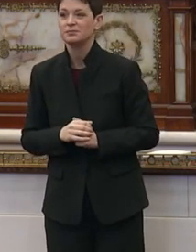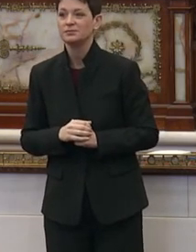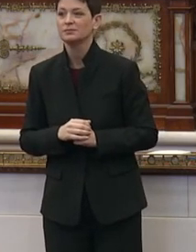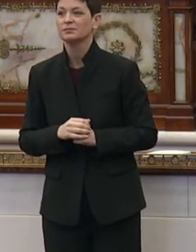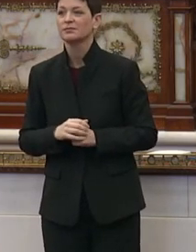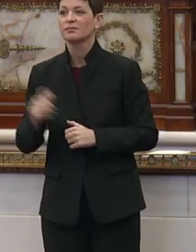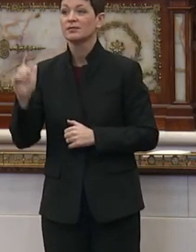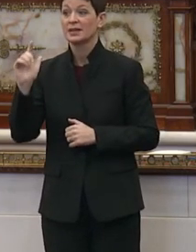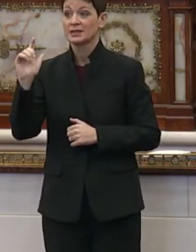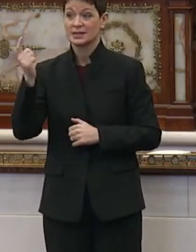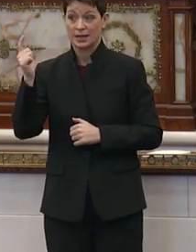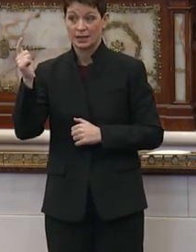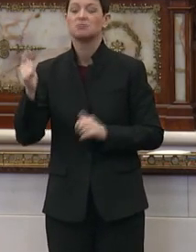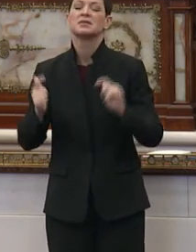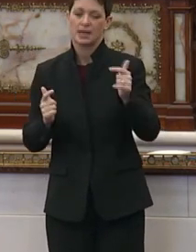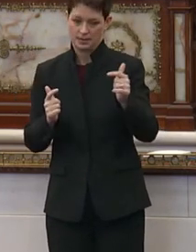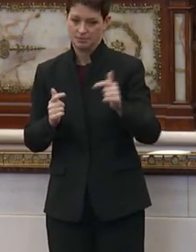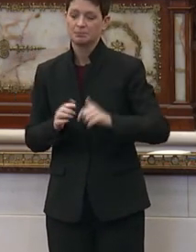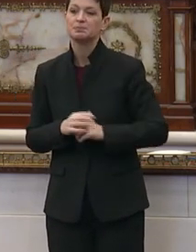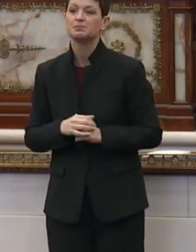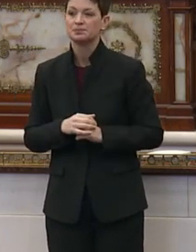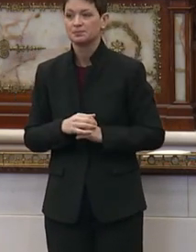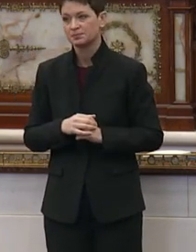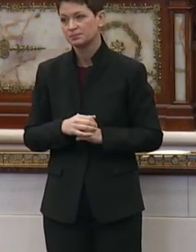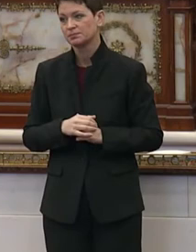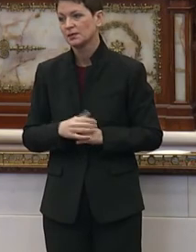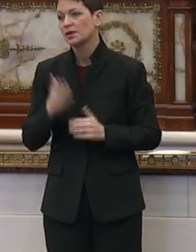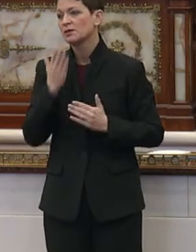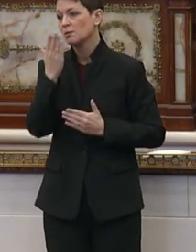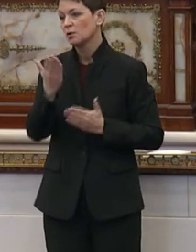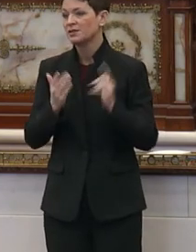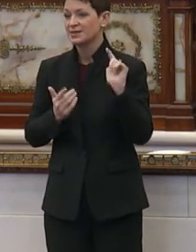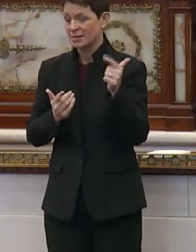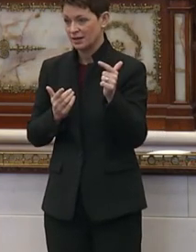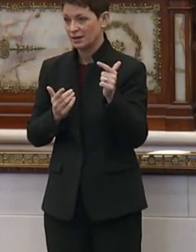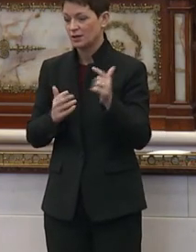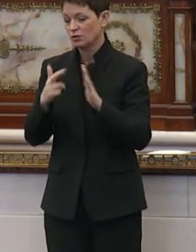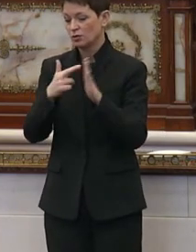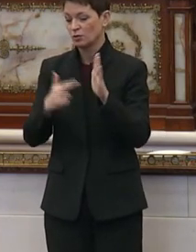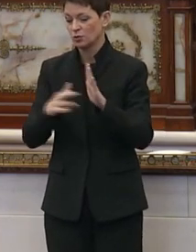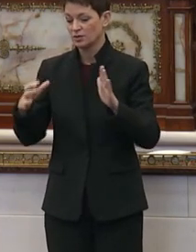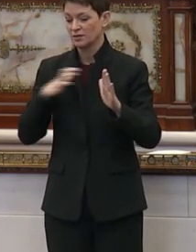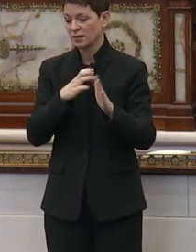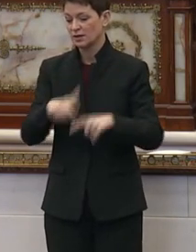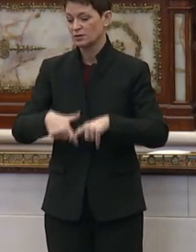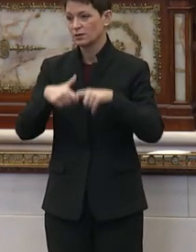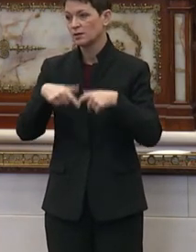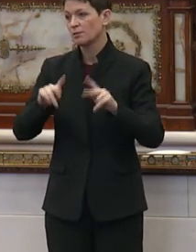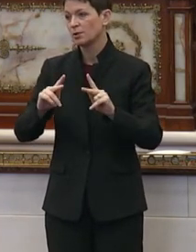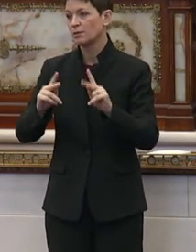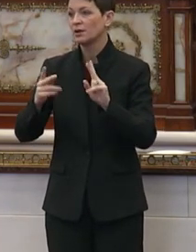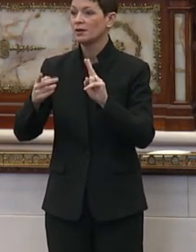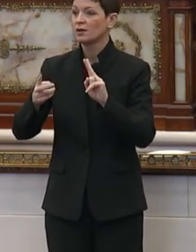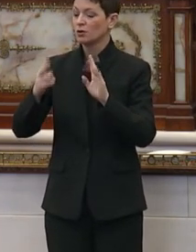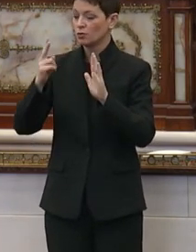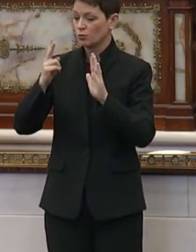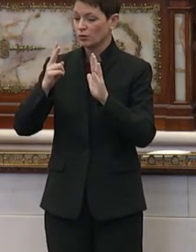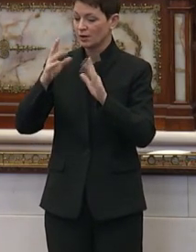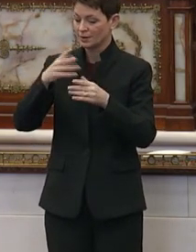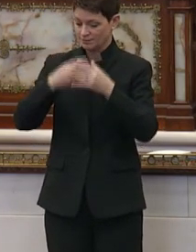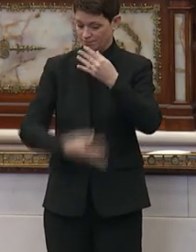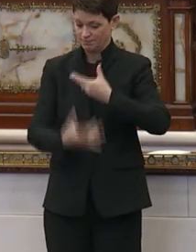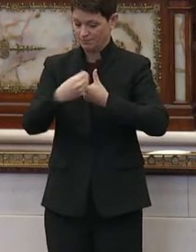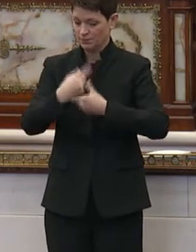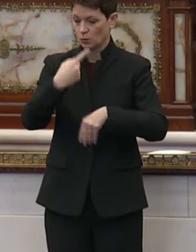Have a second? Second. Thank you. It's been moved and seconded that the rules of council be suspended to permit the use of a consent agenda